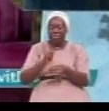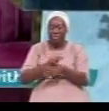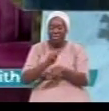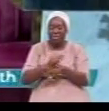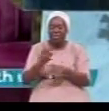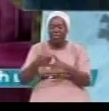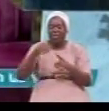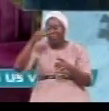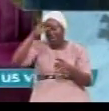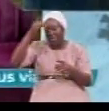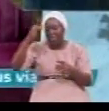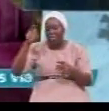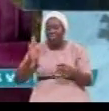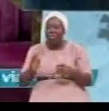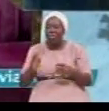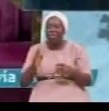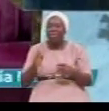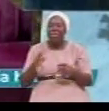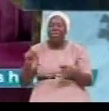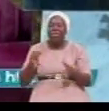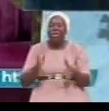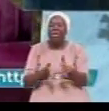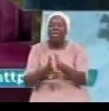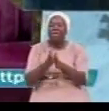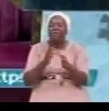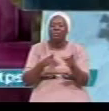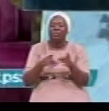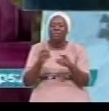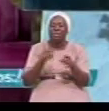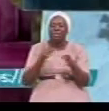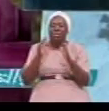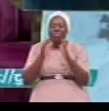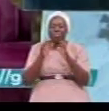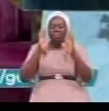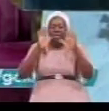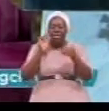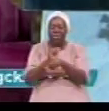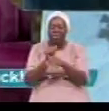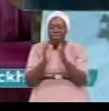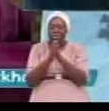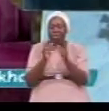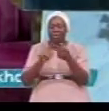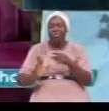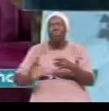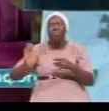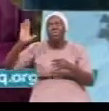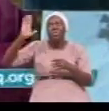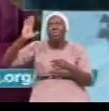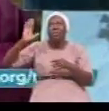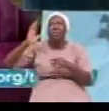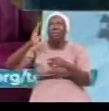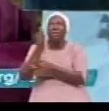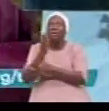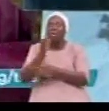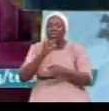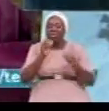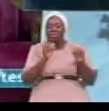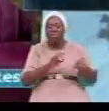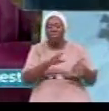God, we always asked during the miracle prayers to raise up our hands and